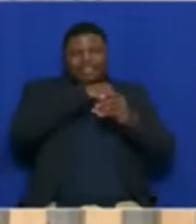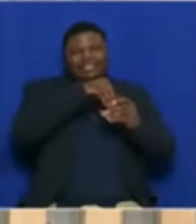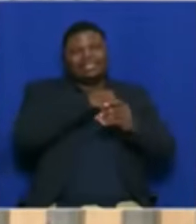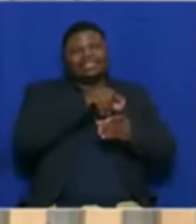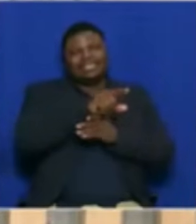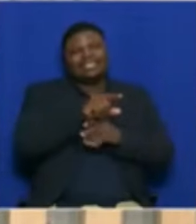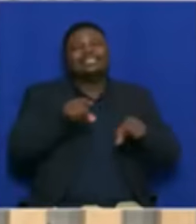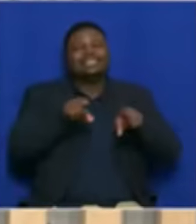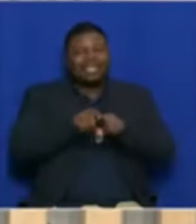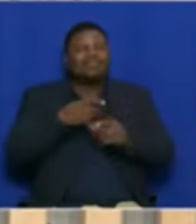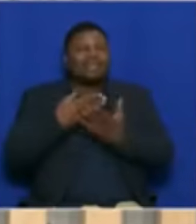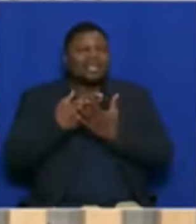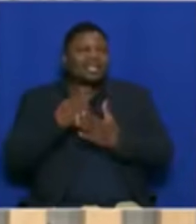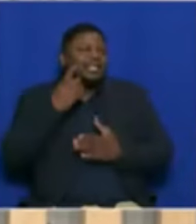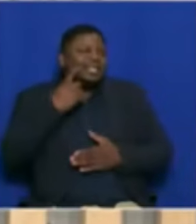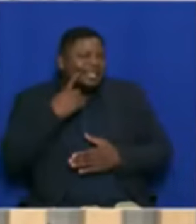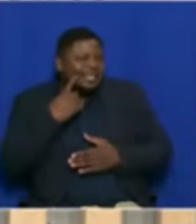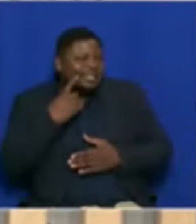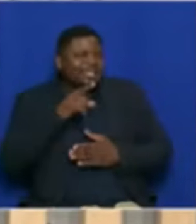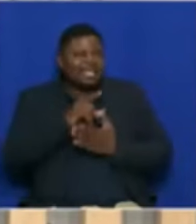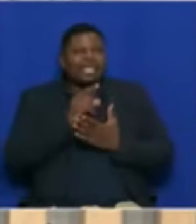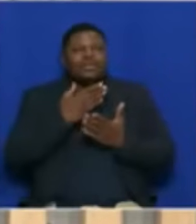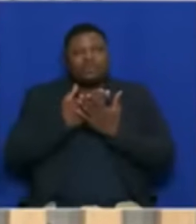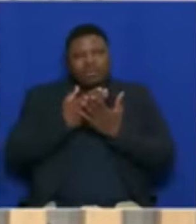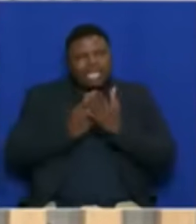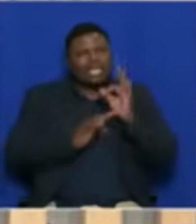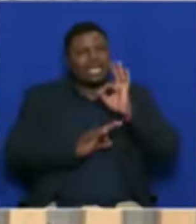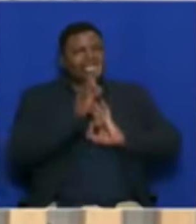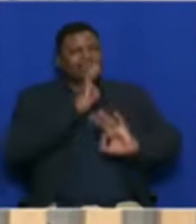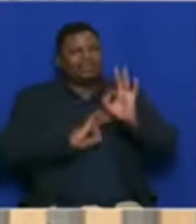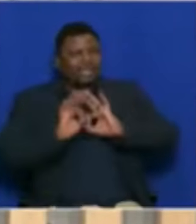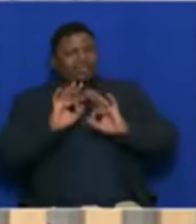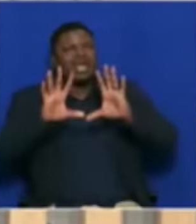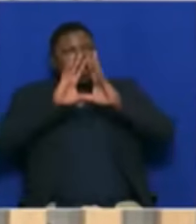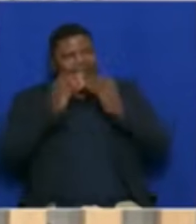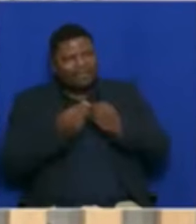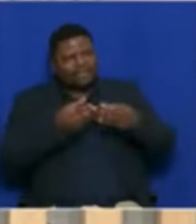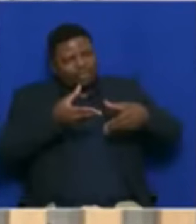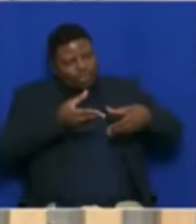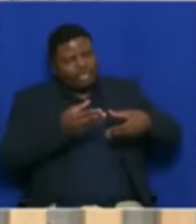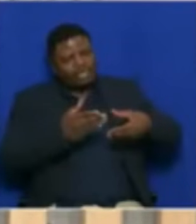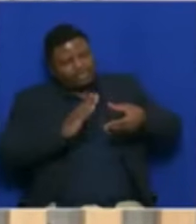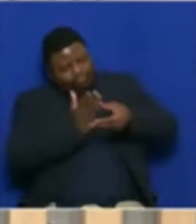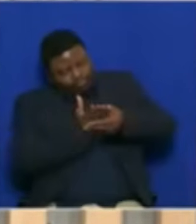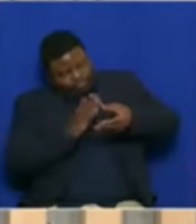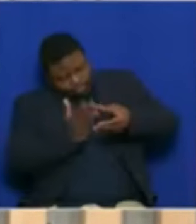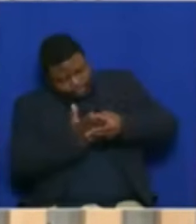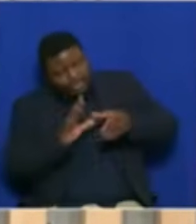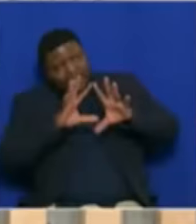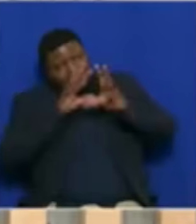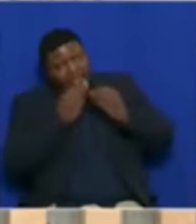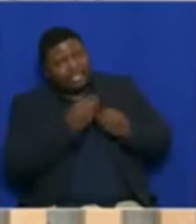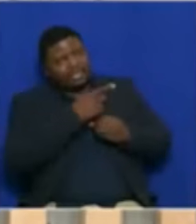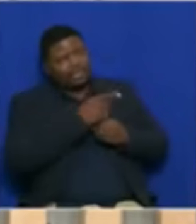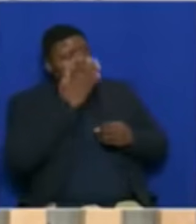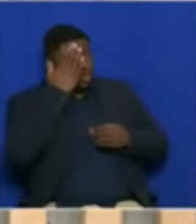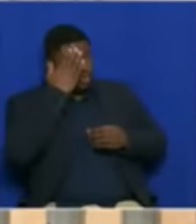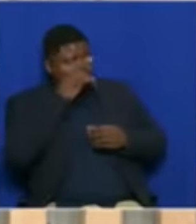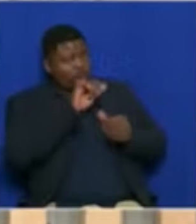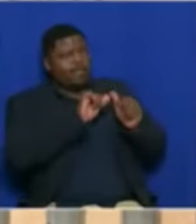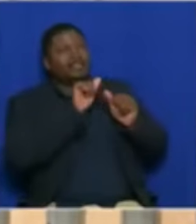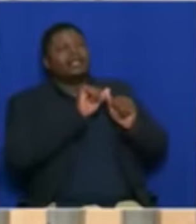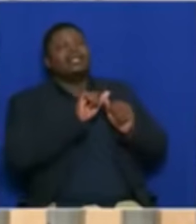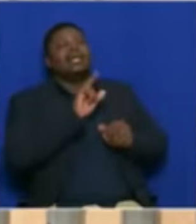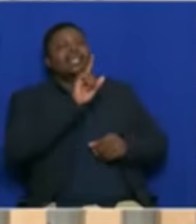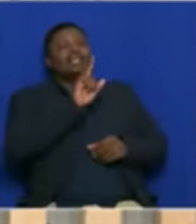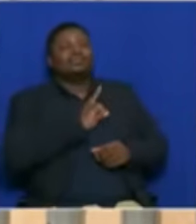light over the documents that are contained in there to the extent that we may not understand them. So that is why we are having this engagement.